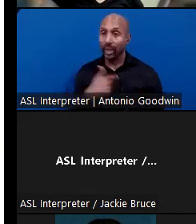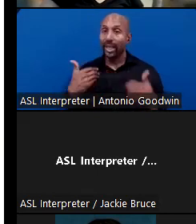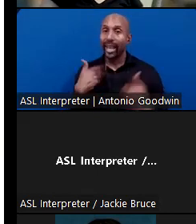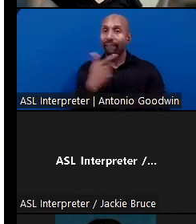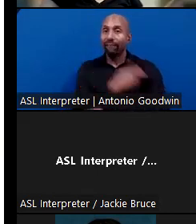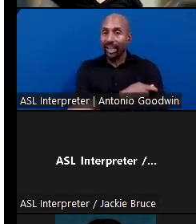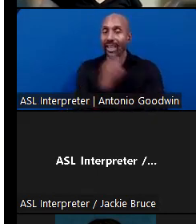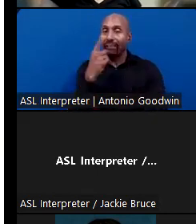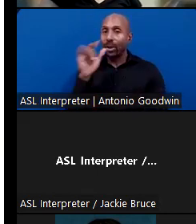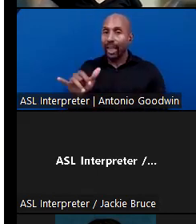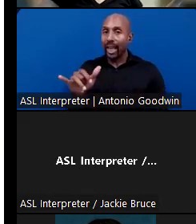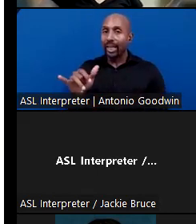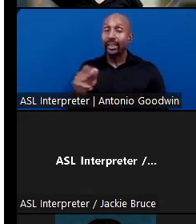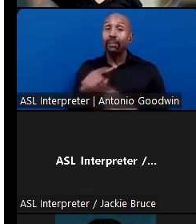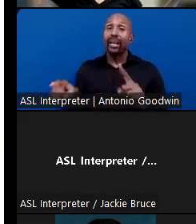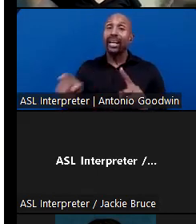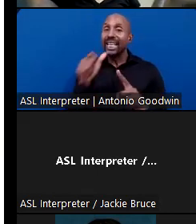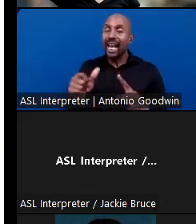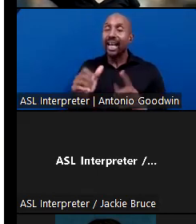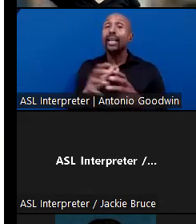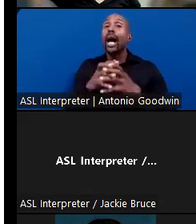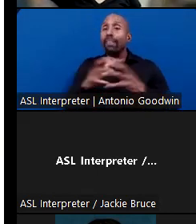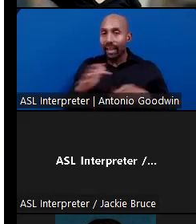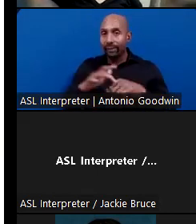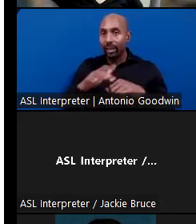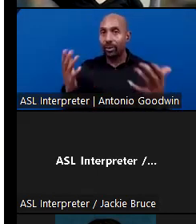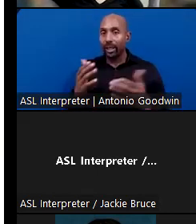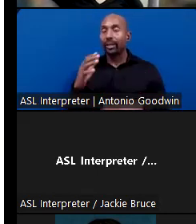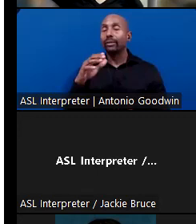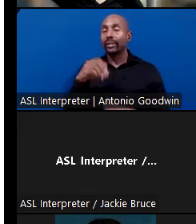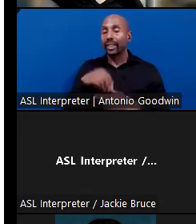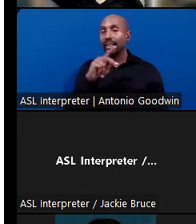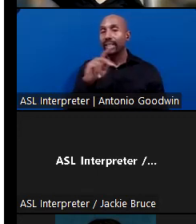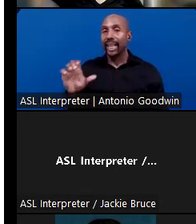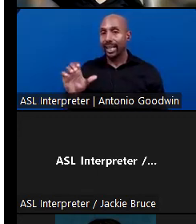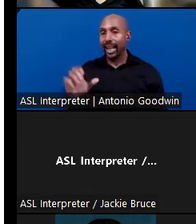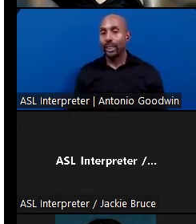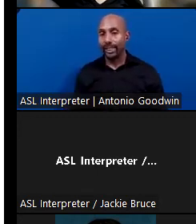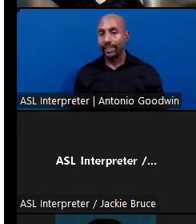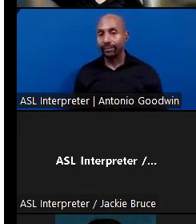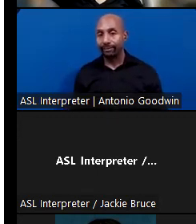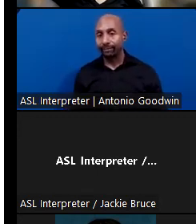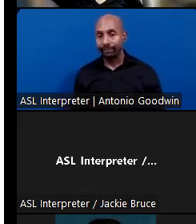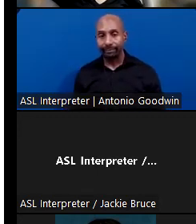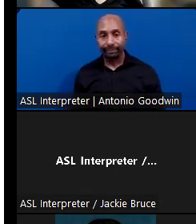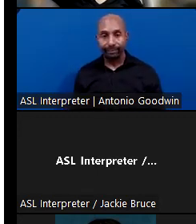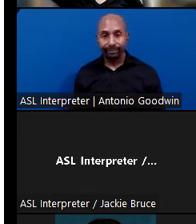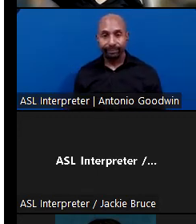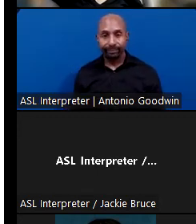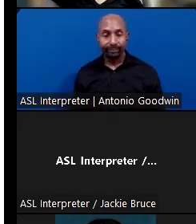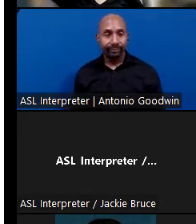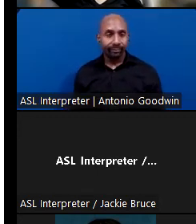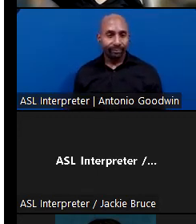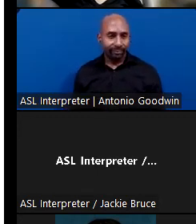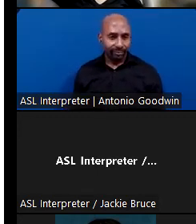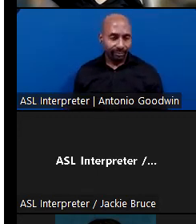but we don't have a lot of it here in King County. So really, the vaccine supply right now